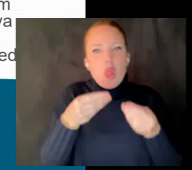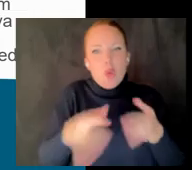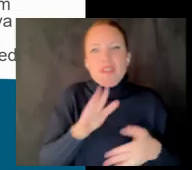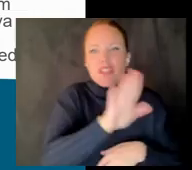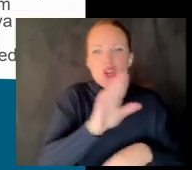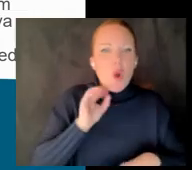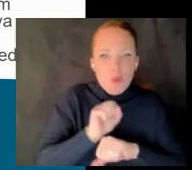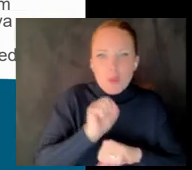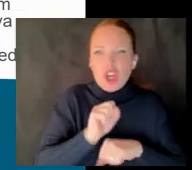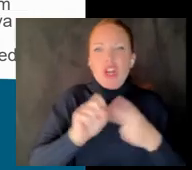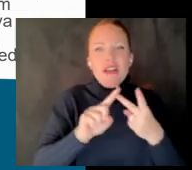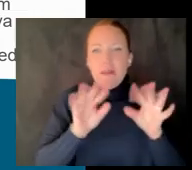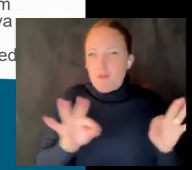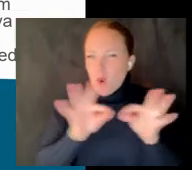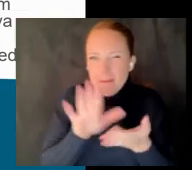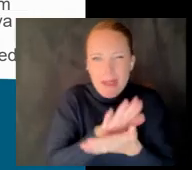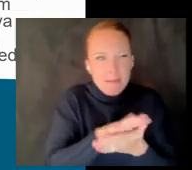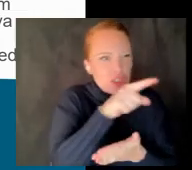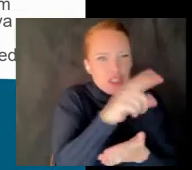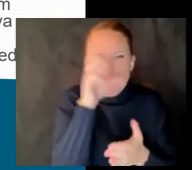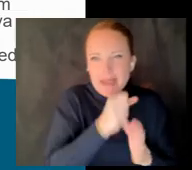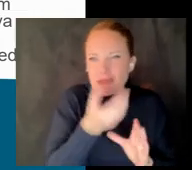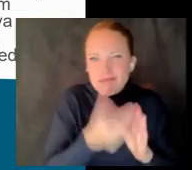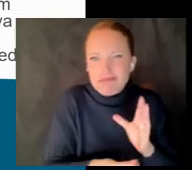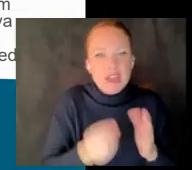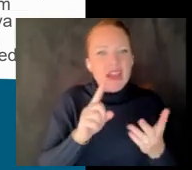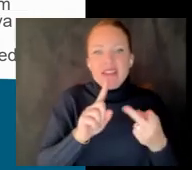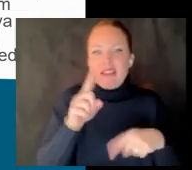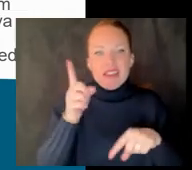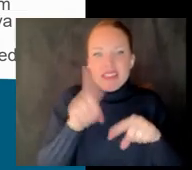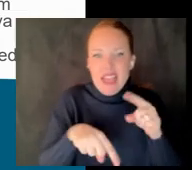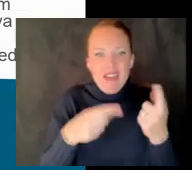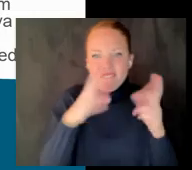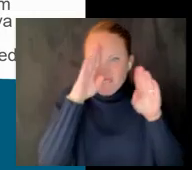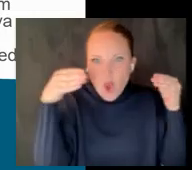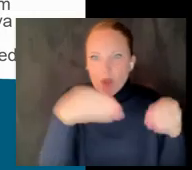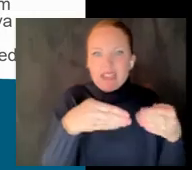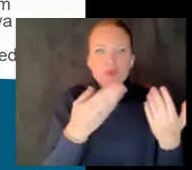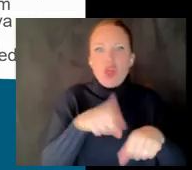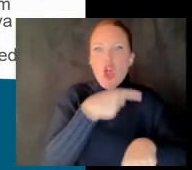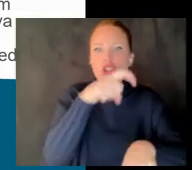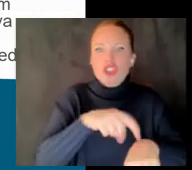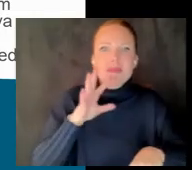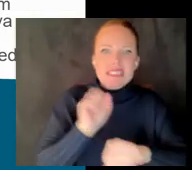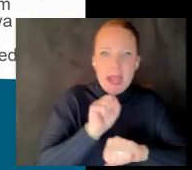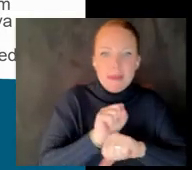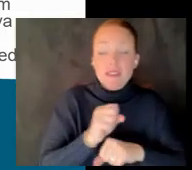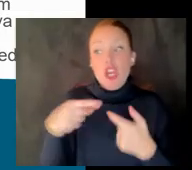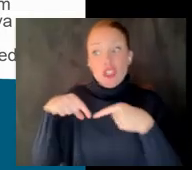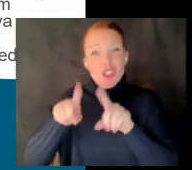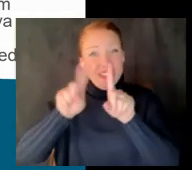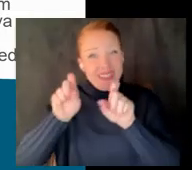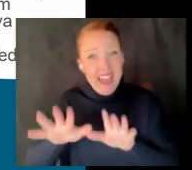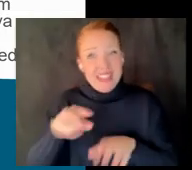initiating and completing long-term assignments. During testing, Maya often loses track of time and has trouble staying seated for